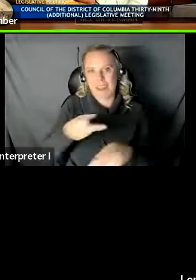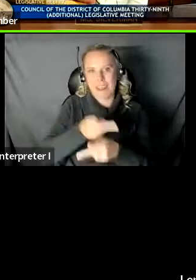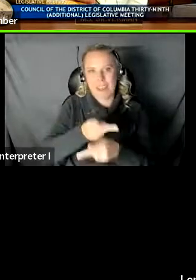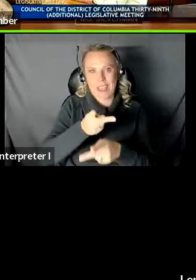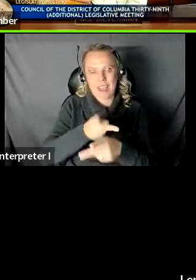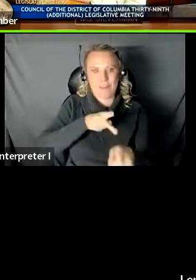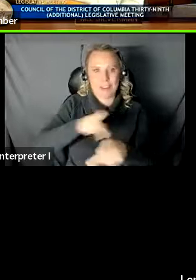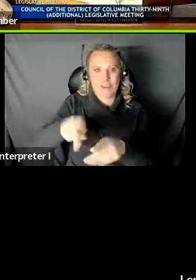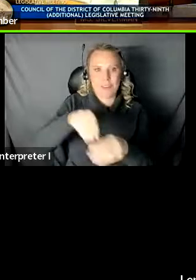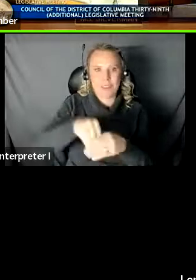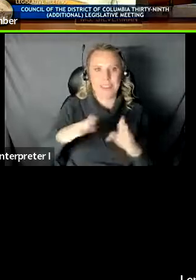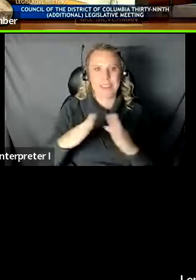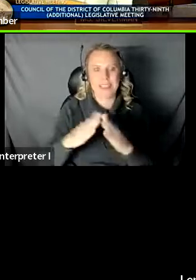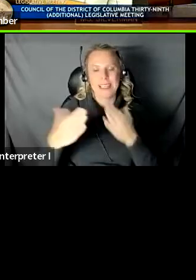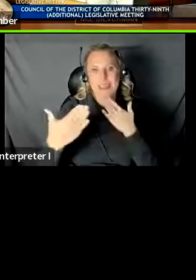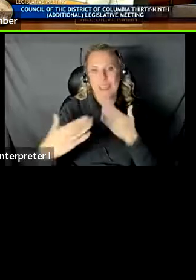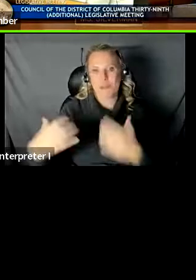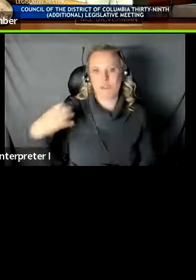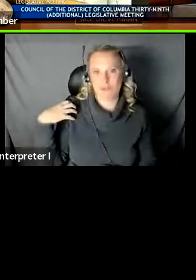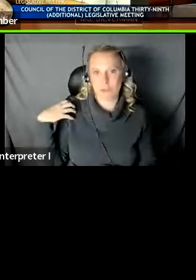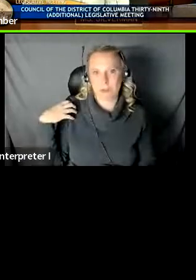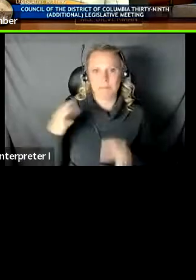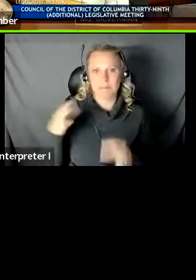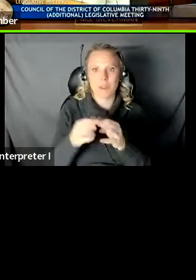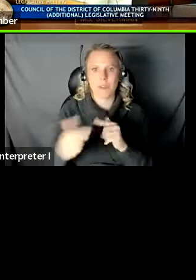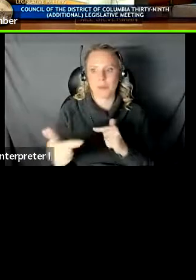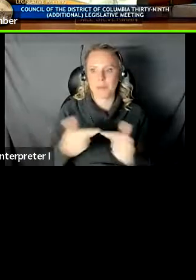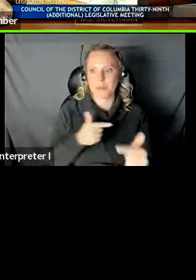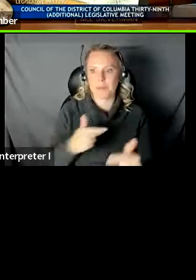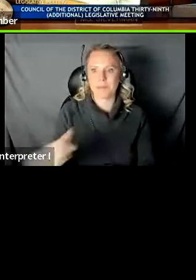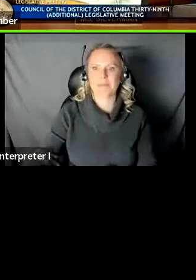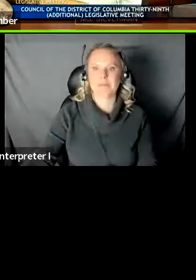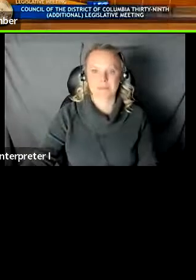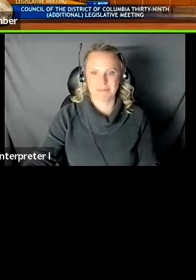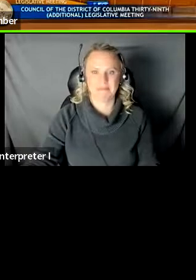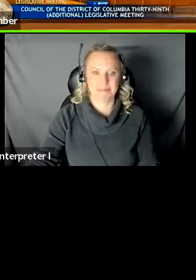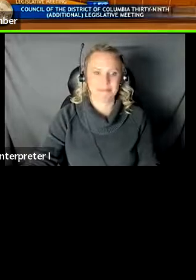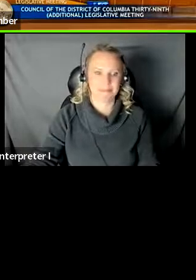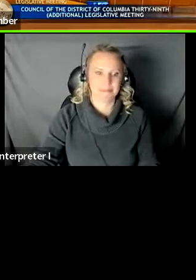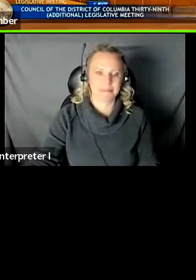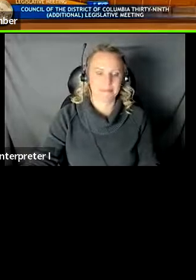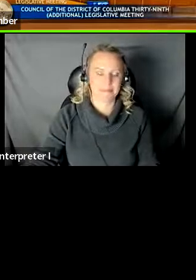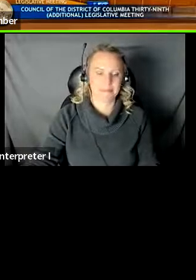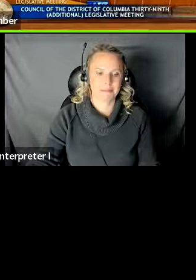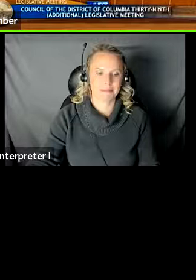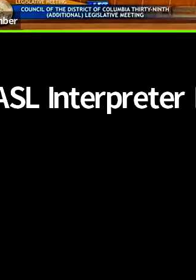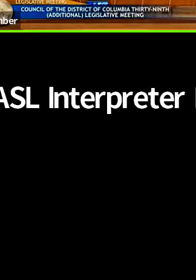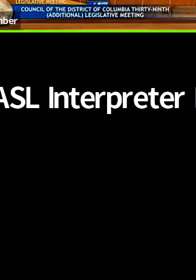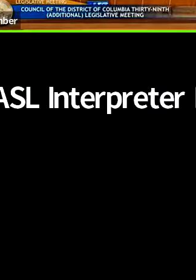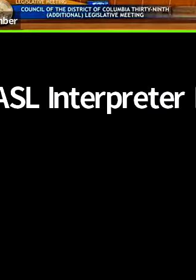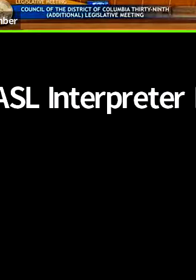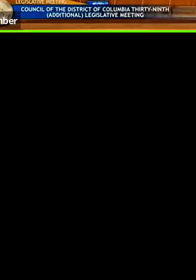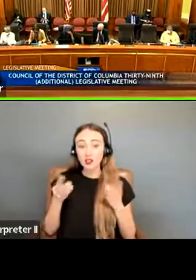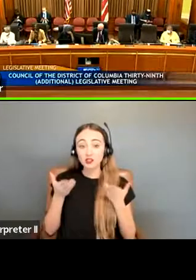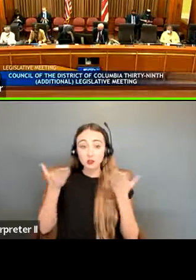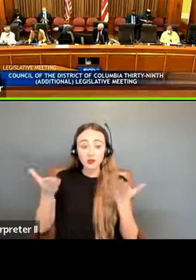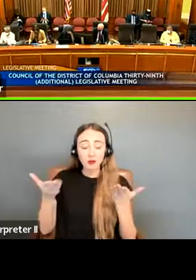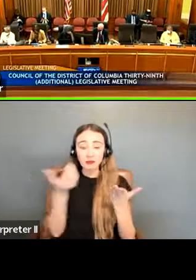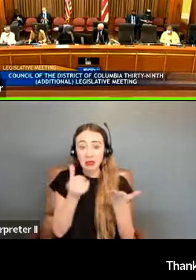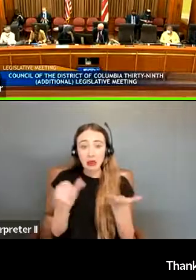in our city. Thank you, Mr. Chairman. Thank you, Councilmember Silverman. We have the declaration before us. Is there